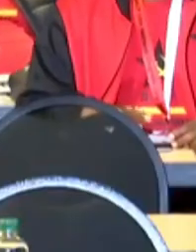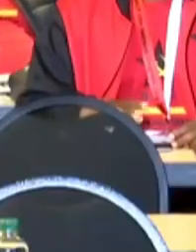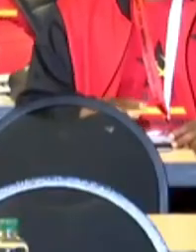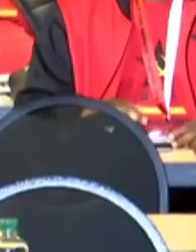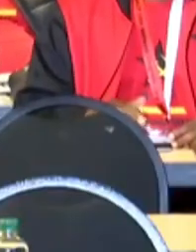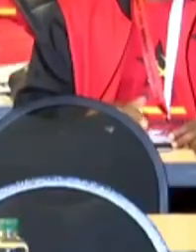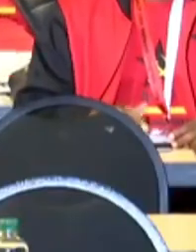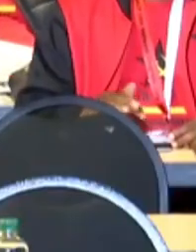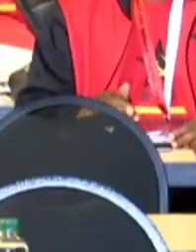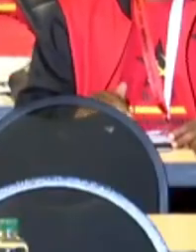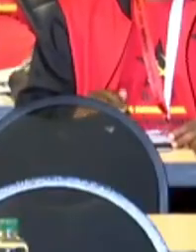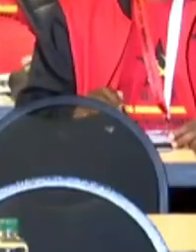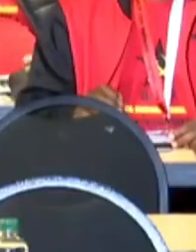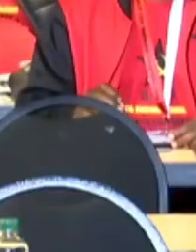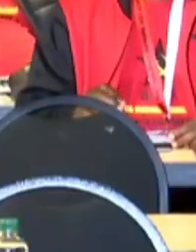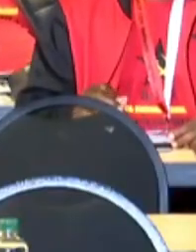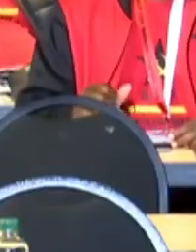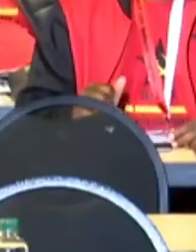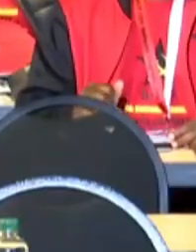We've heard